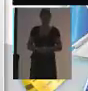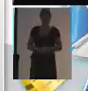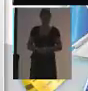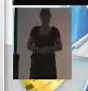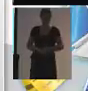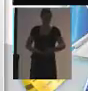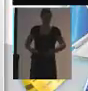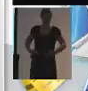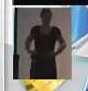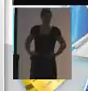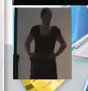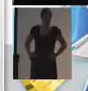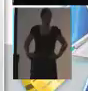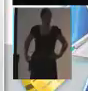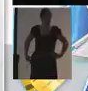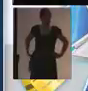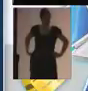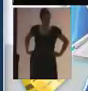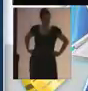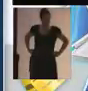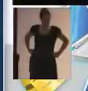being supported by one foot or the other, not by both.